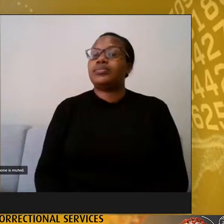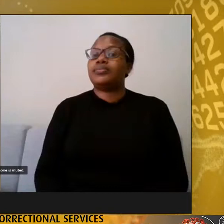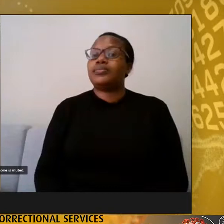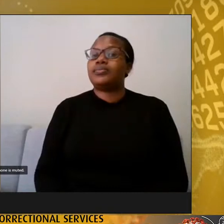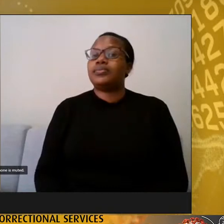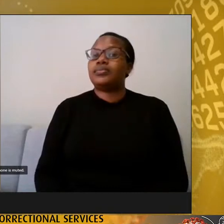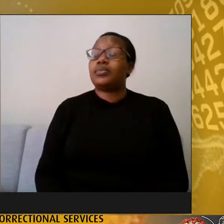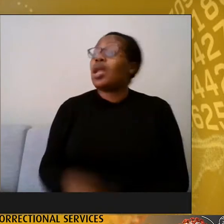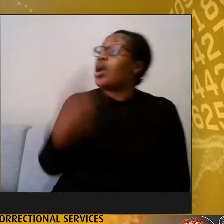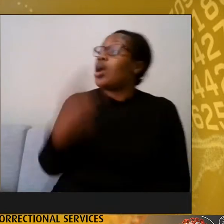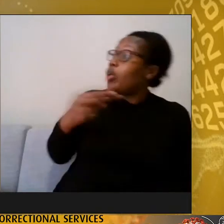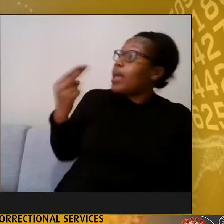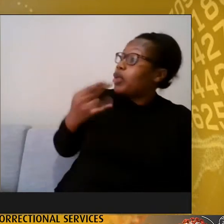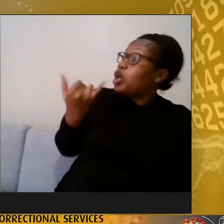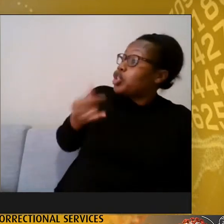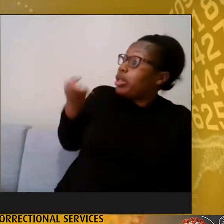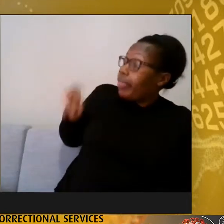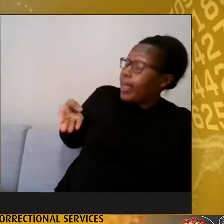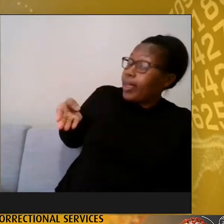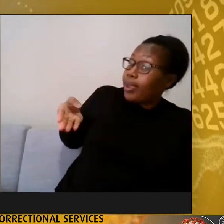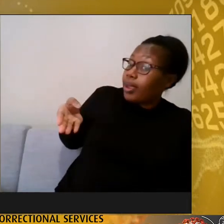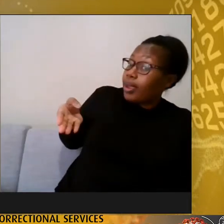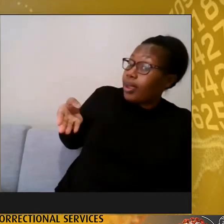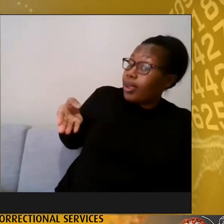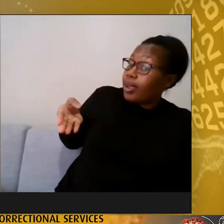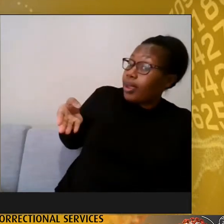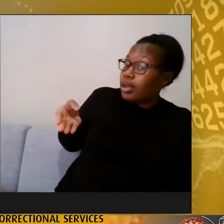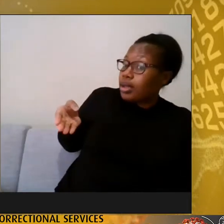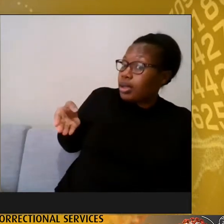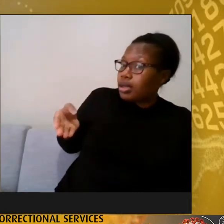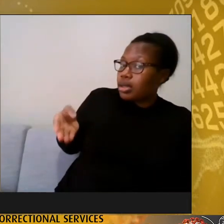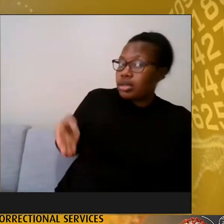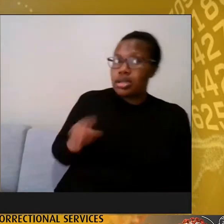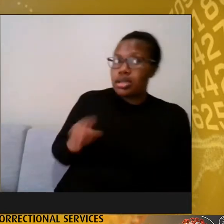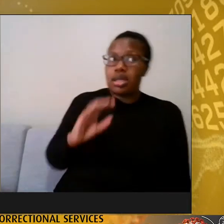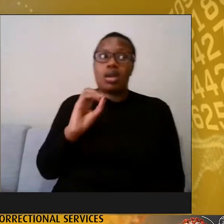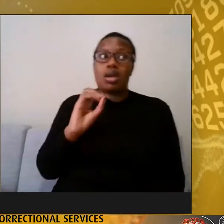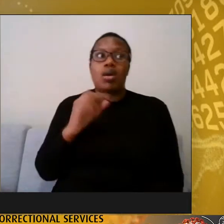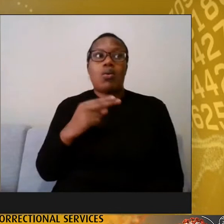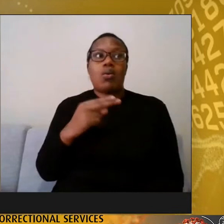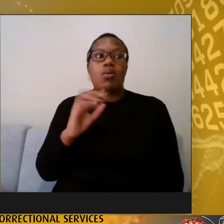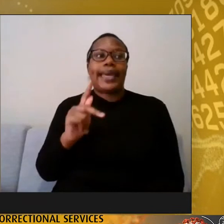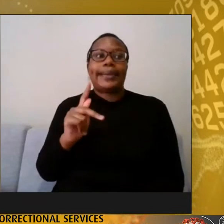Honourable Hendricks, are you still with us? Oh, okay.